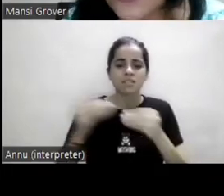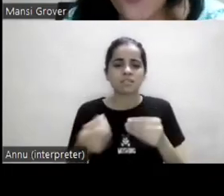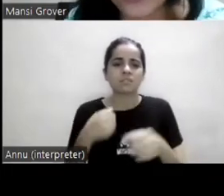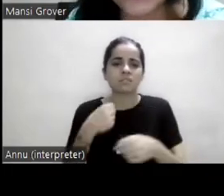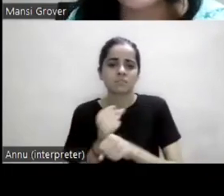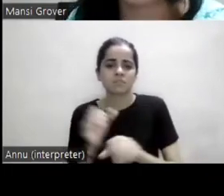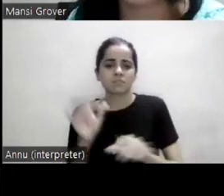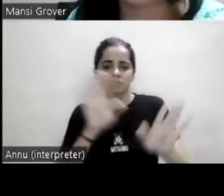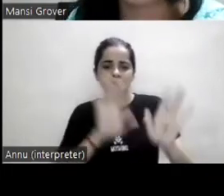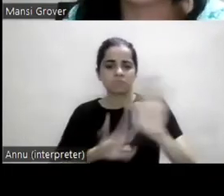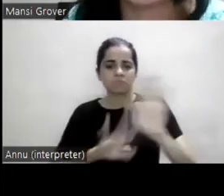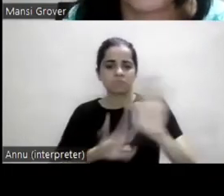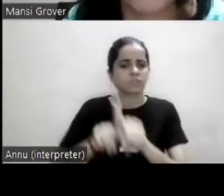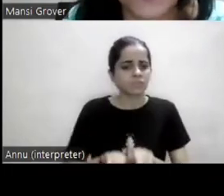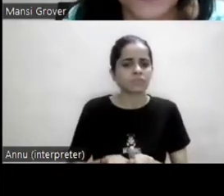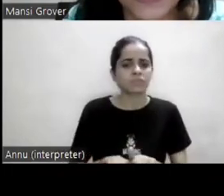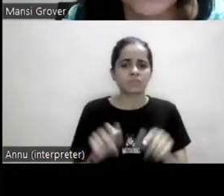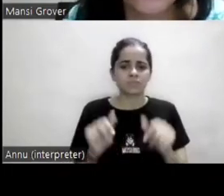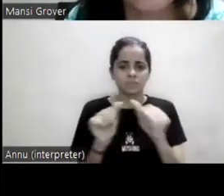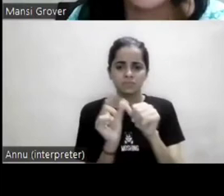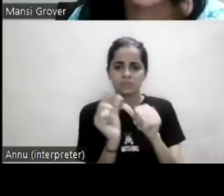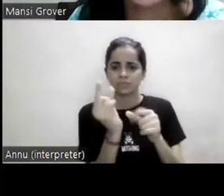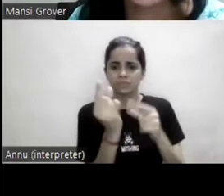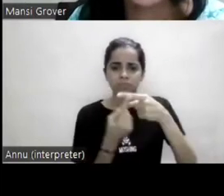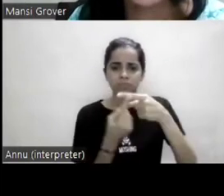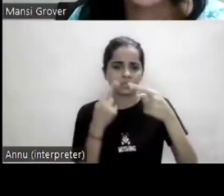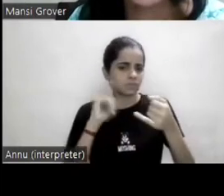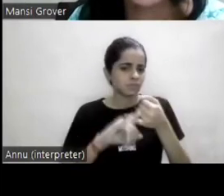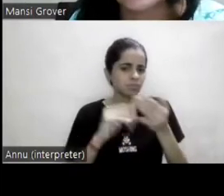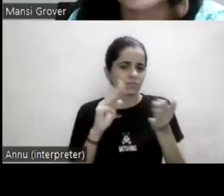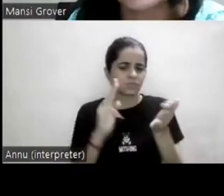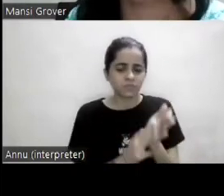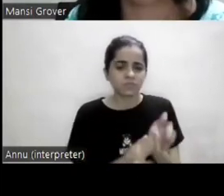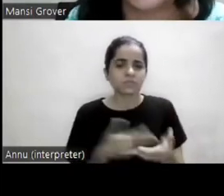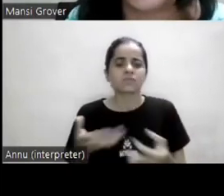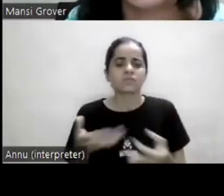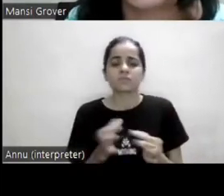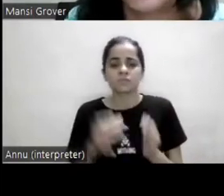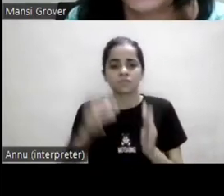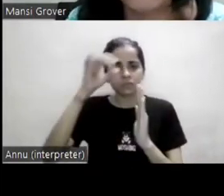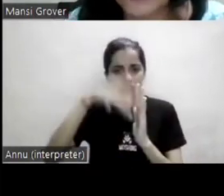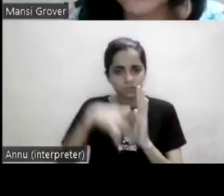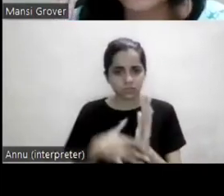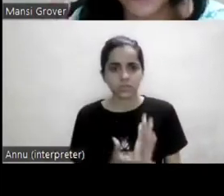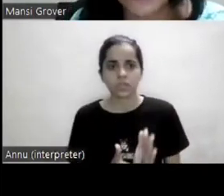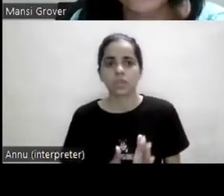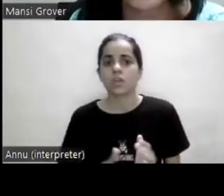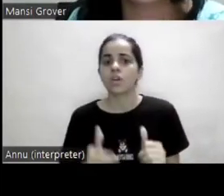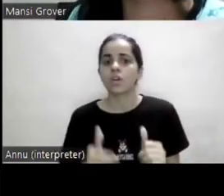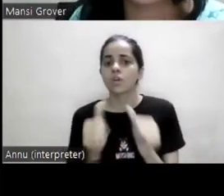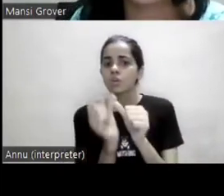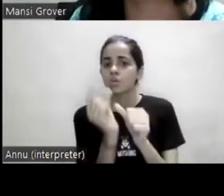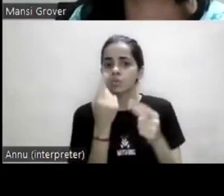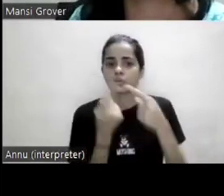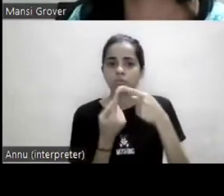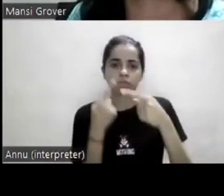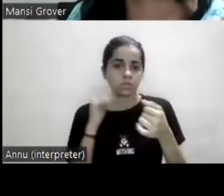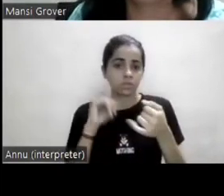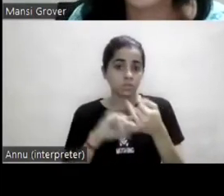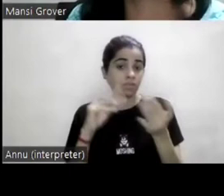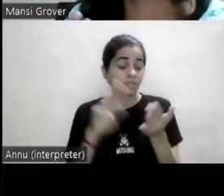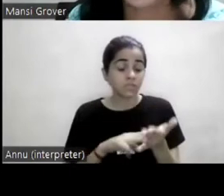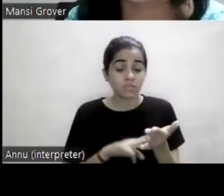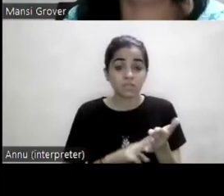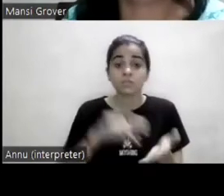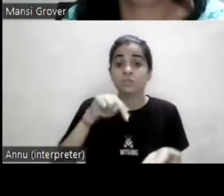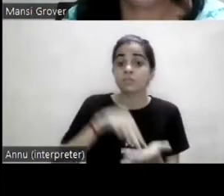he wanted something more out of it. Now, when he talked about autistic brains, he wanted actually to underscore